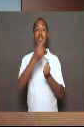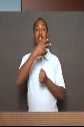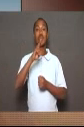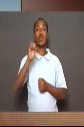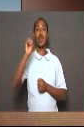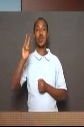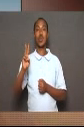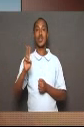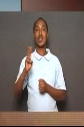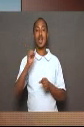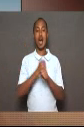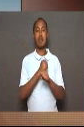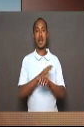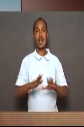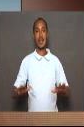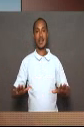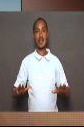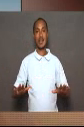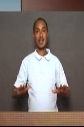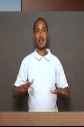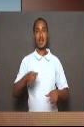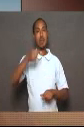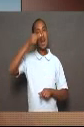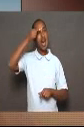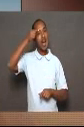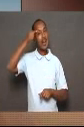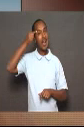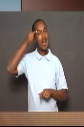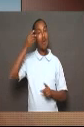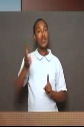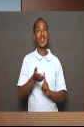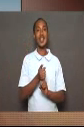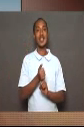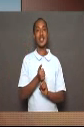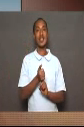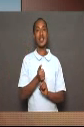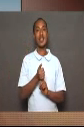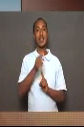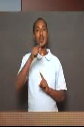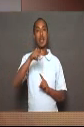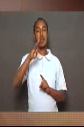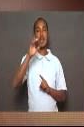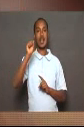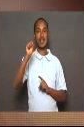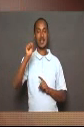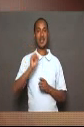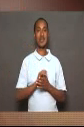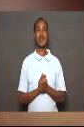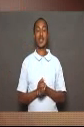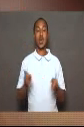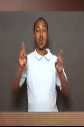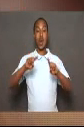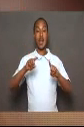peroxide was applied. Black dye contains lead sulfide. When